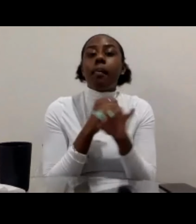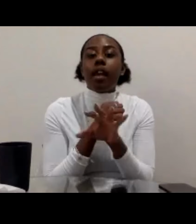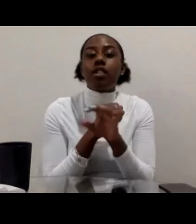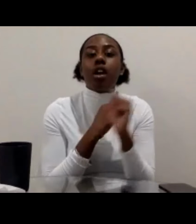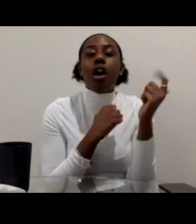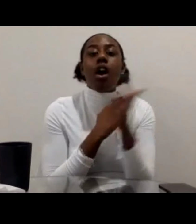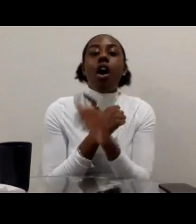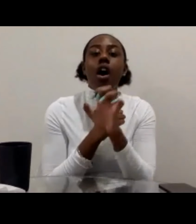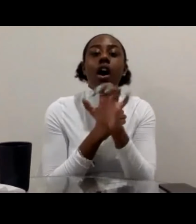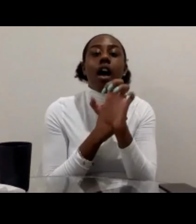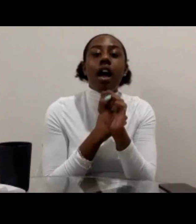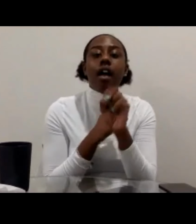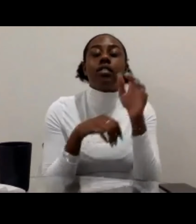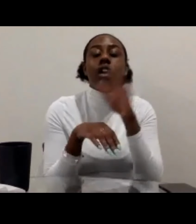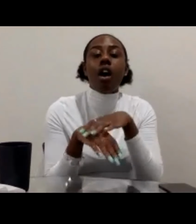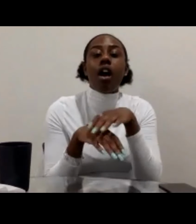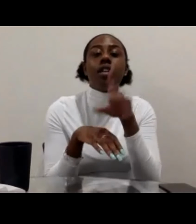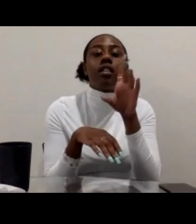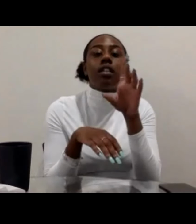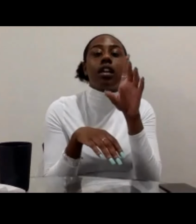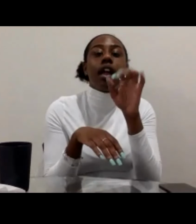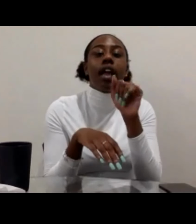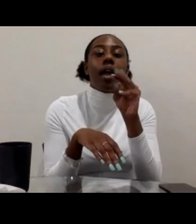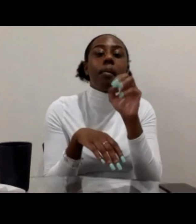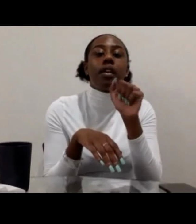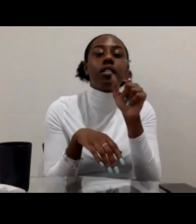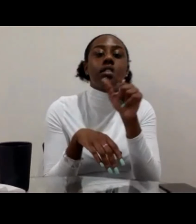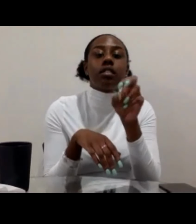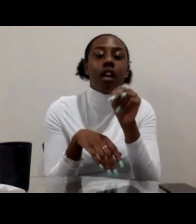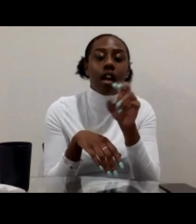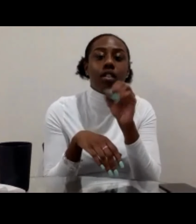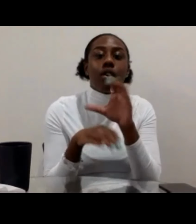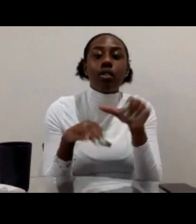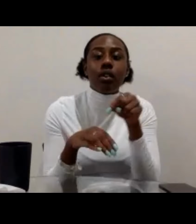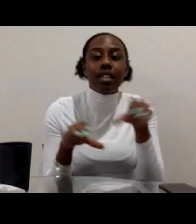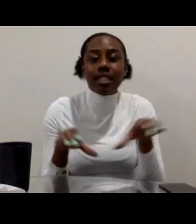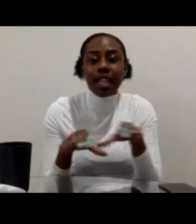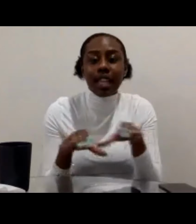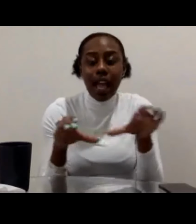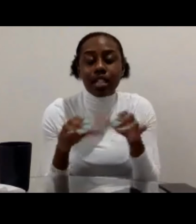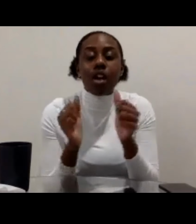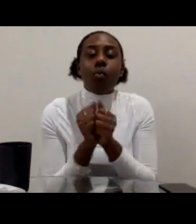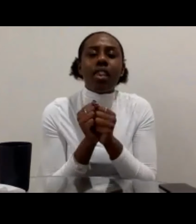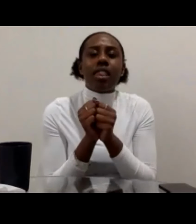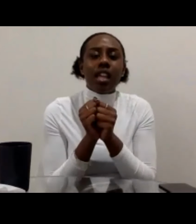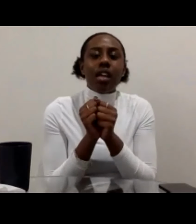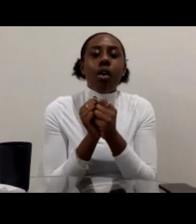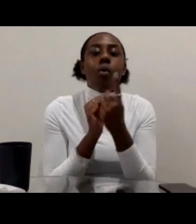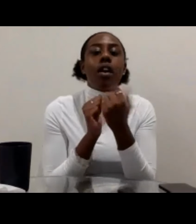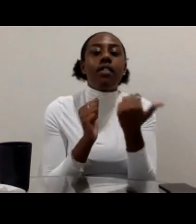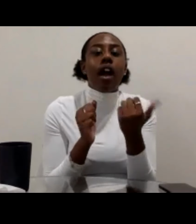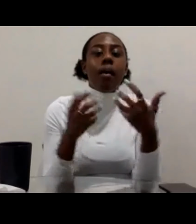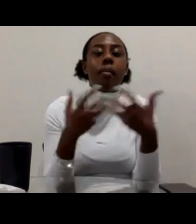deadline on June 10th. And so we've got, we're doing this action actually with one of our partners at the Athena